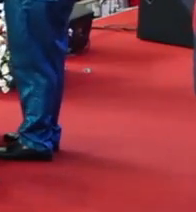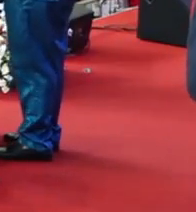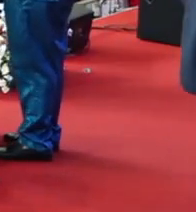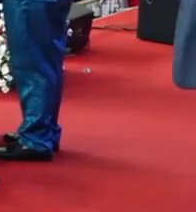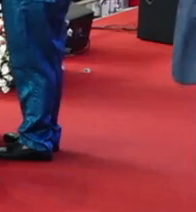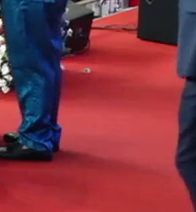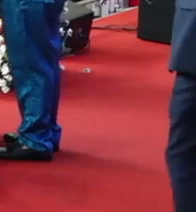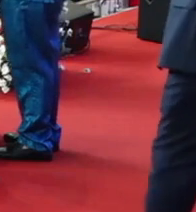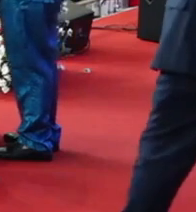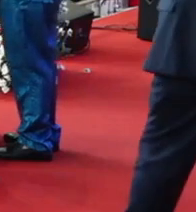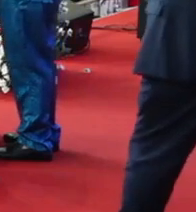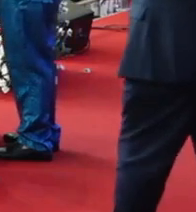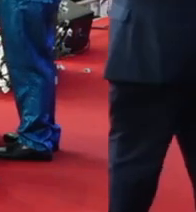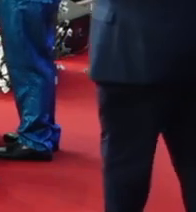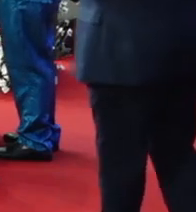that. And for